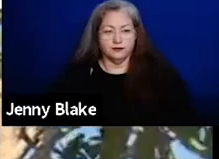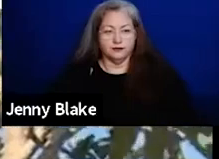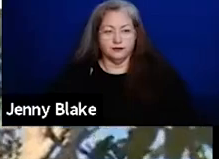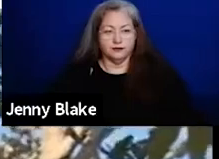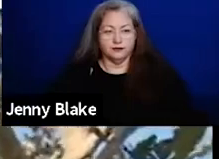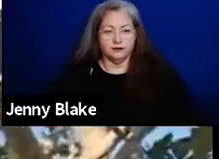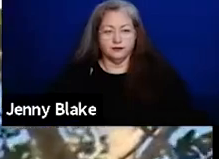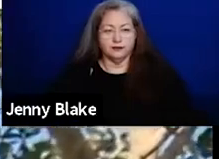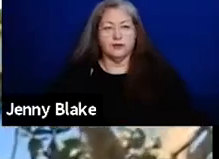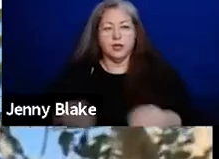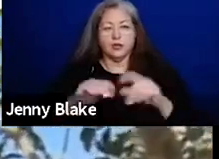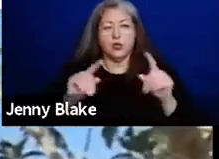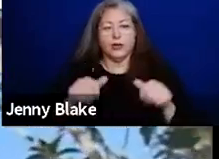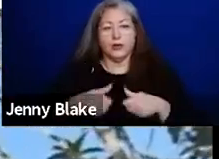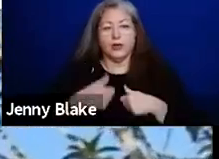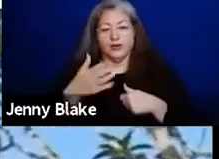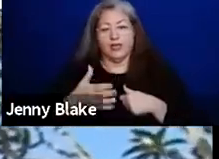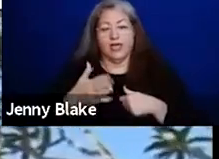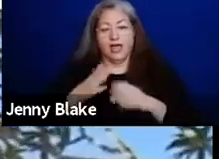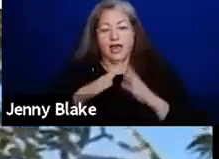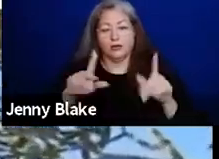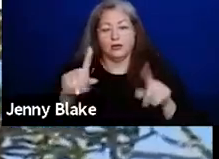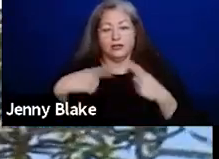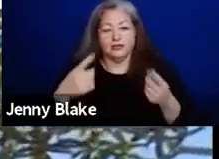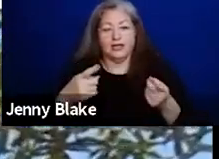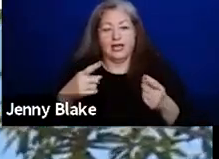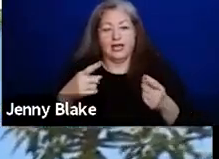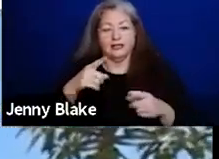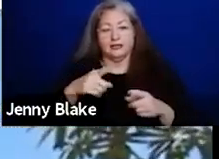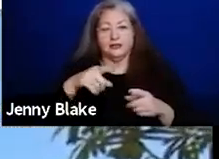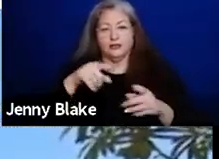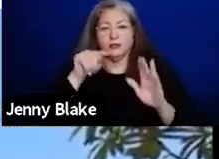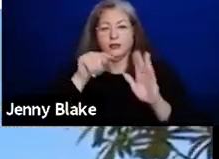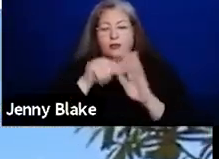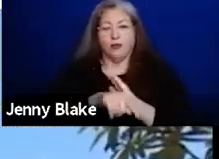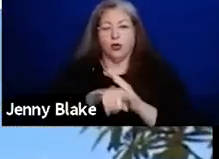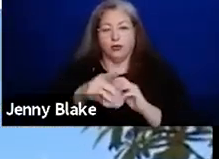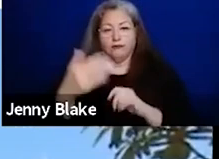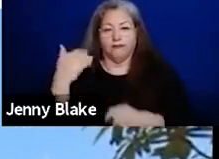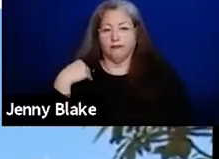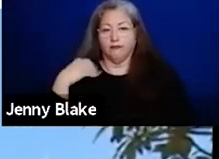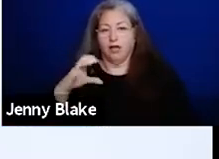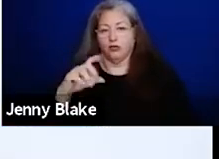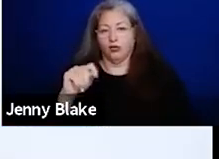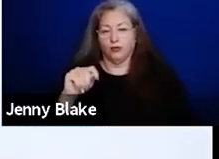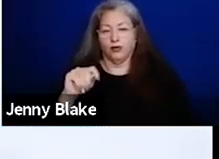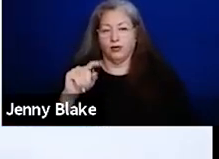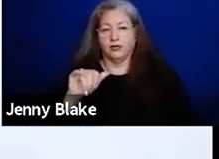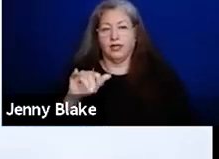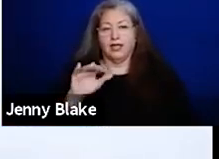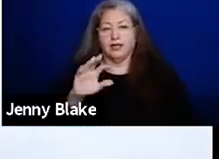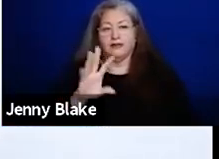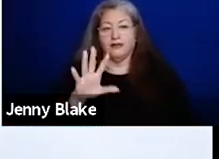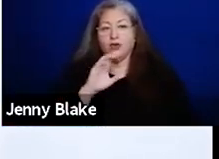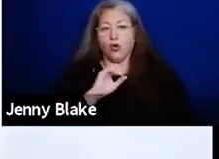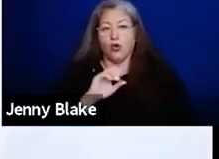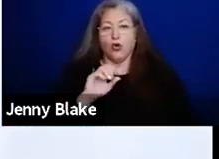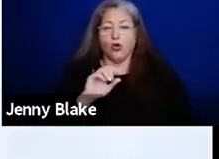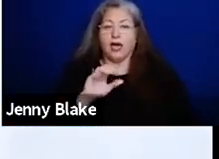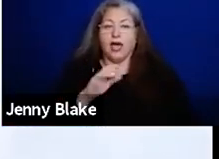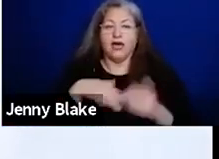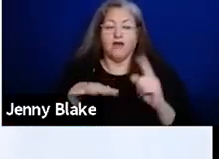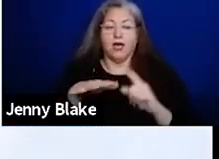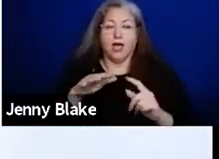No one has lived in this house since Fikile Changase was murdered in October. The 65-year-old environmental activist